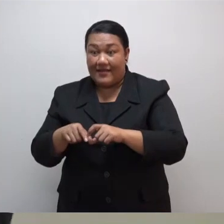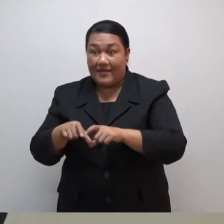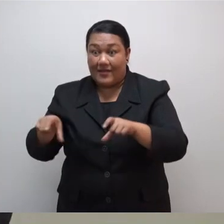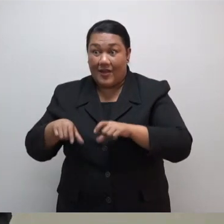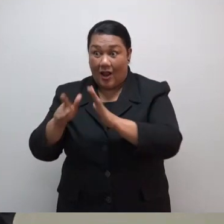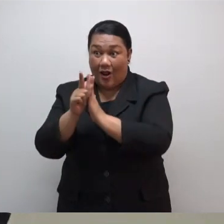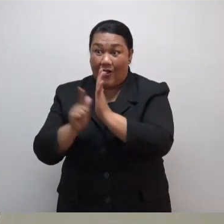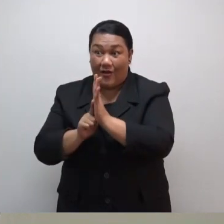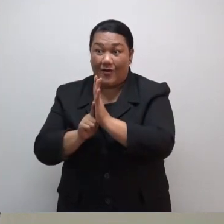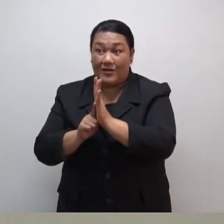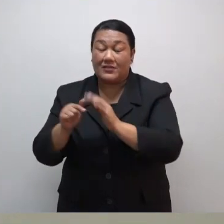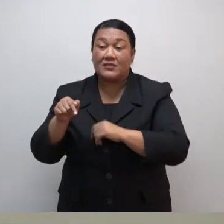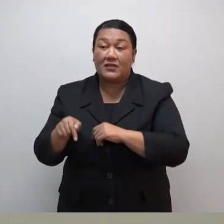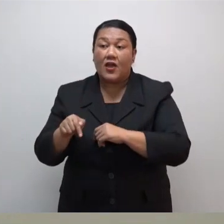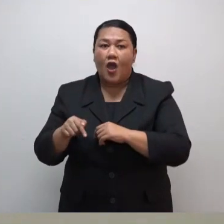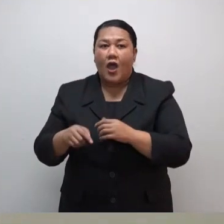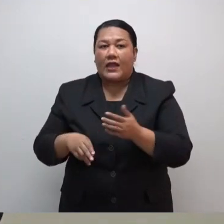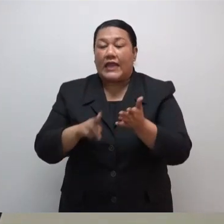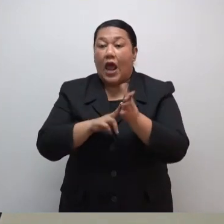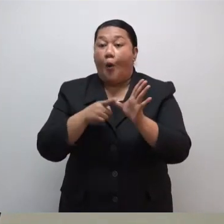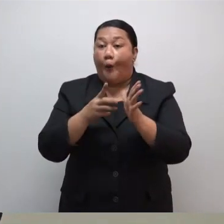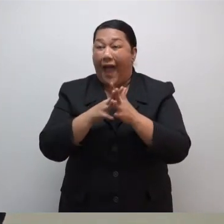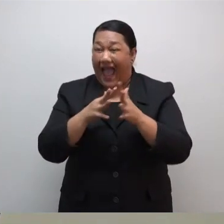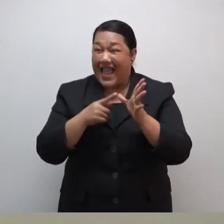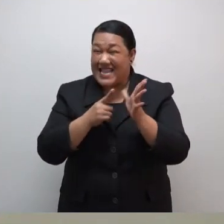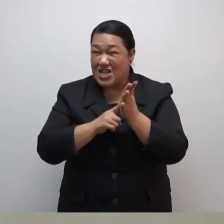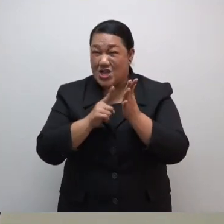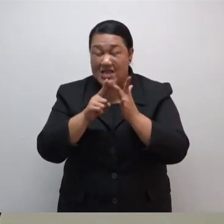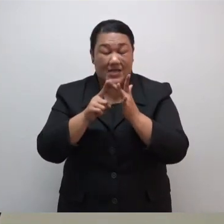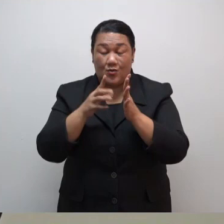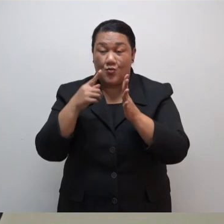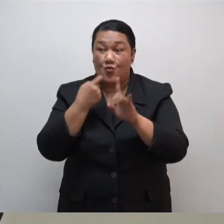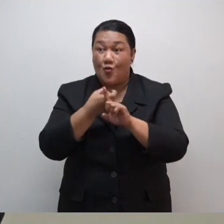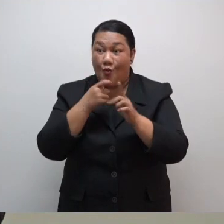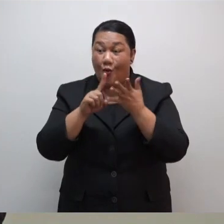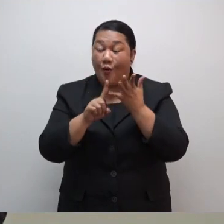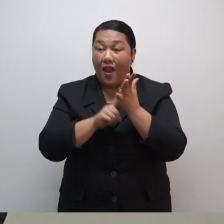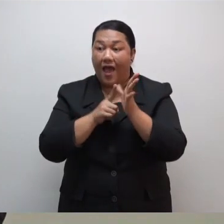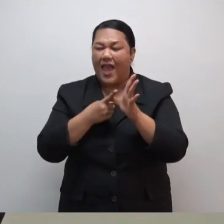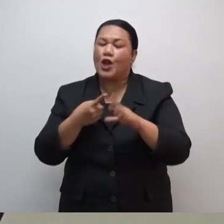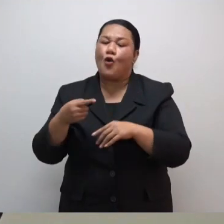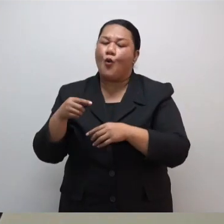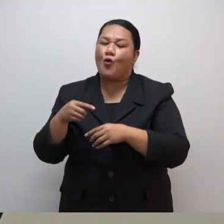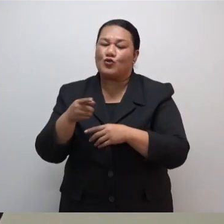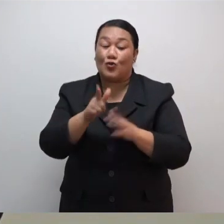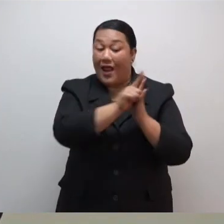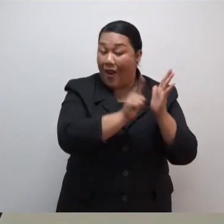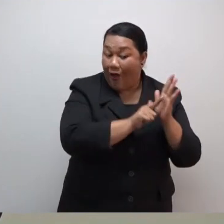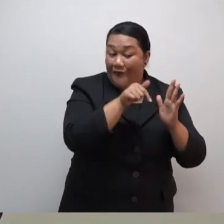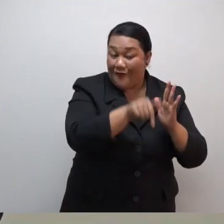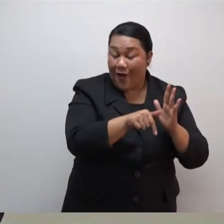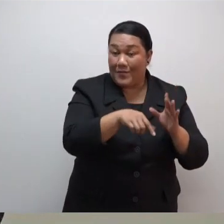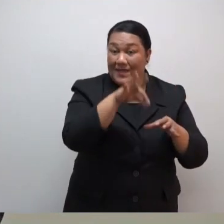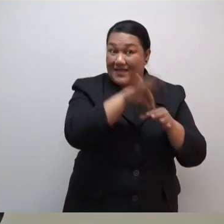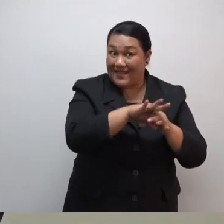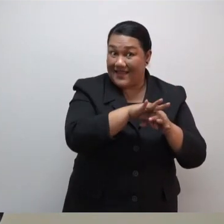for Honorable Nawaikula and the lawyers for the supervisor of elections, in fact did not do a good